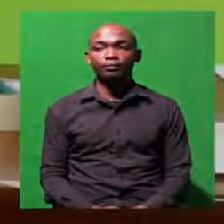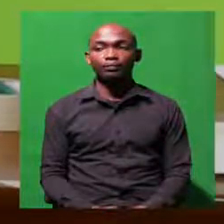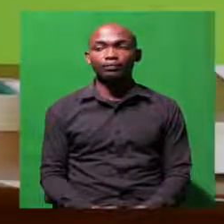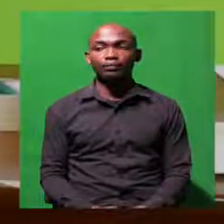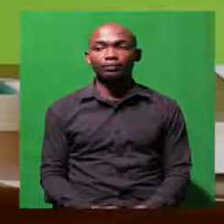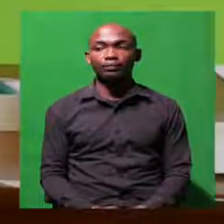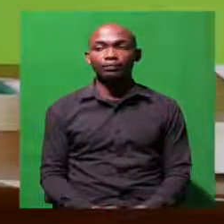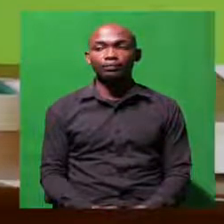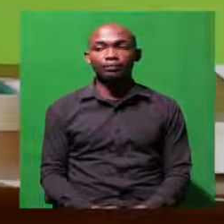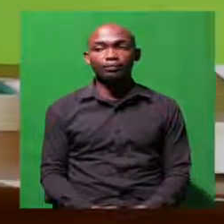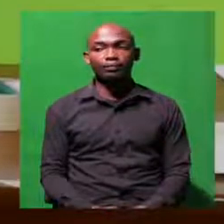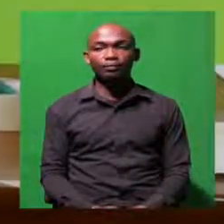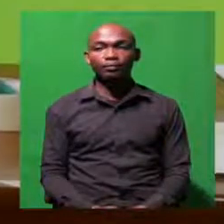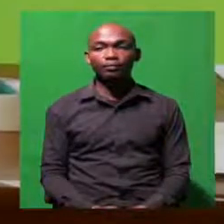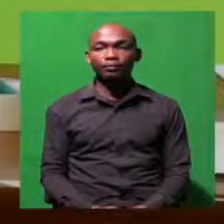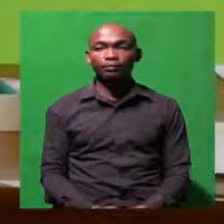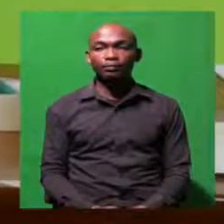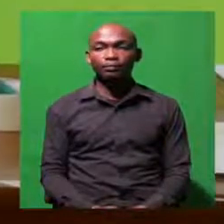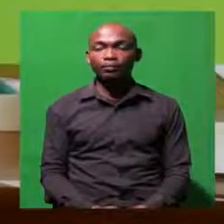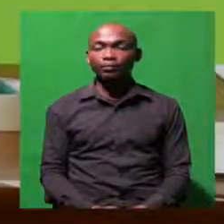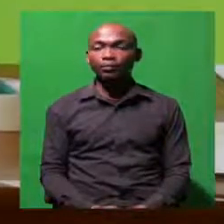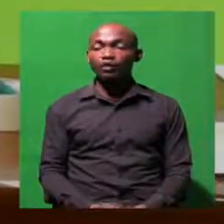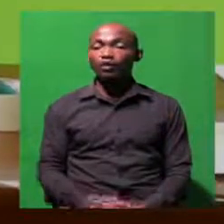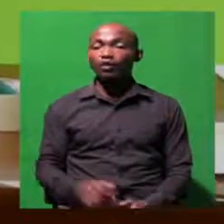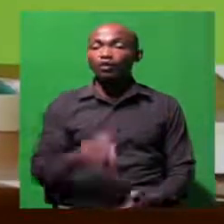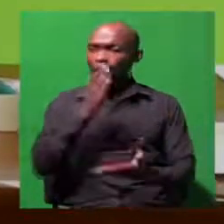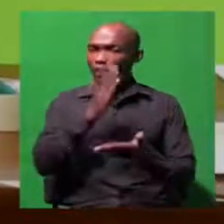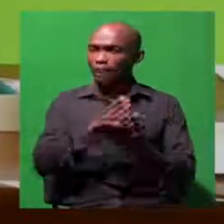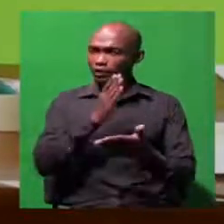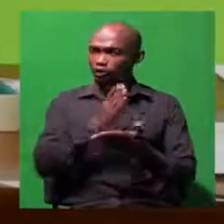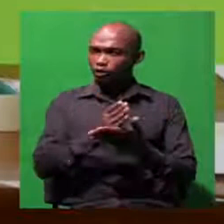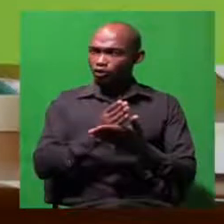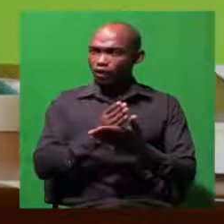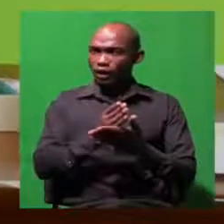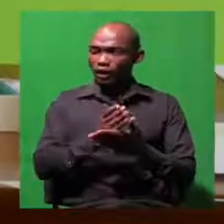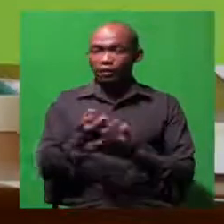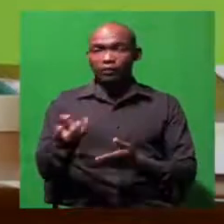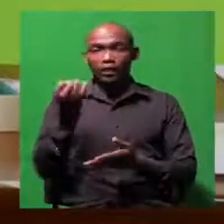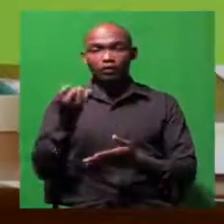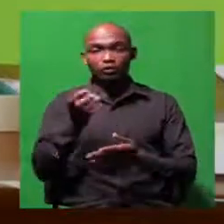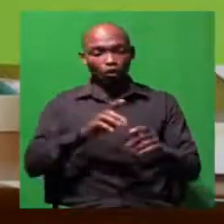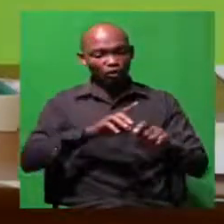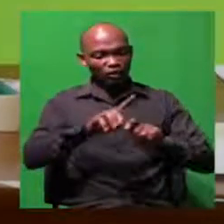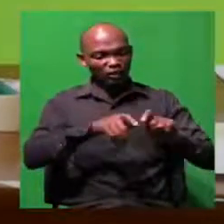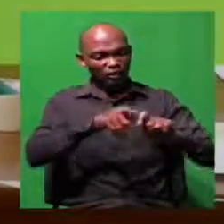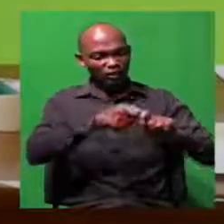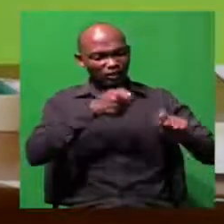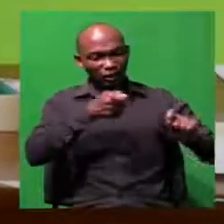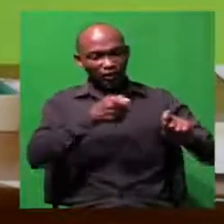Make sure that the stone should be tied firmly.